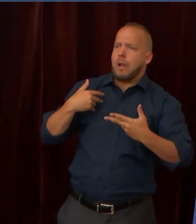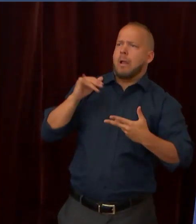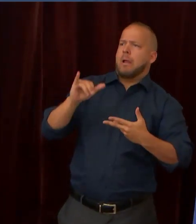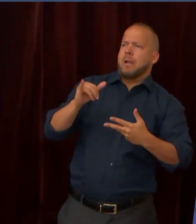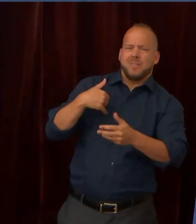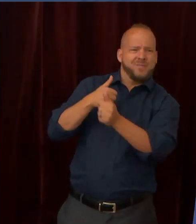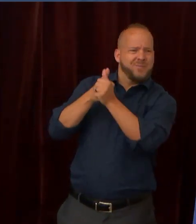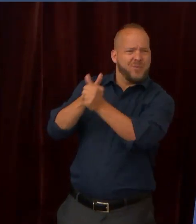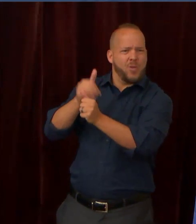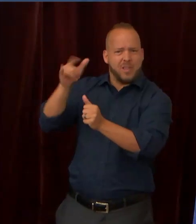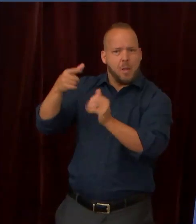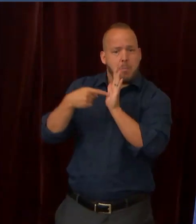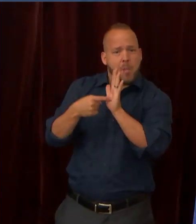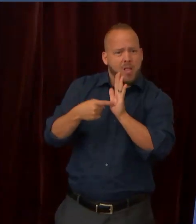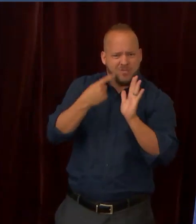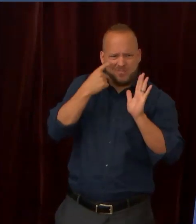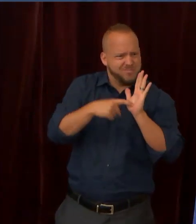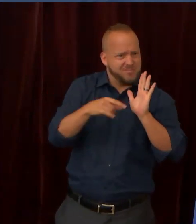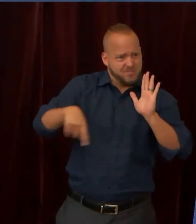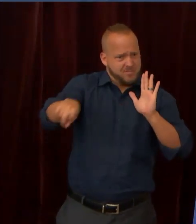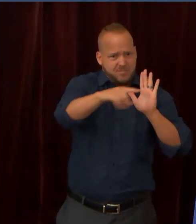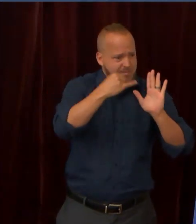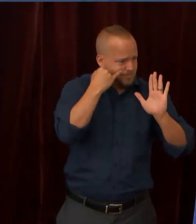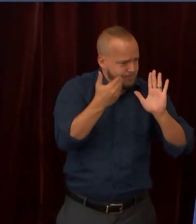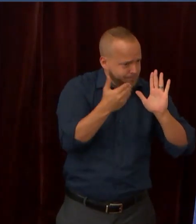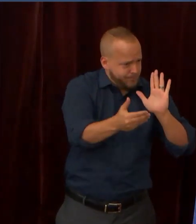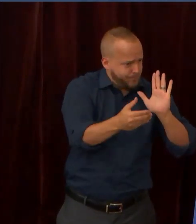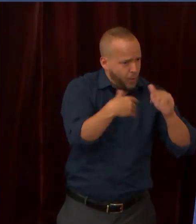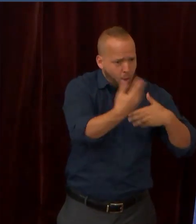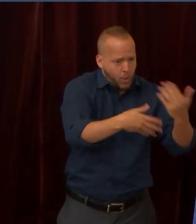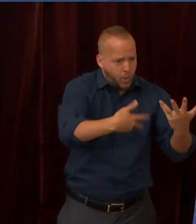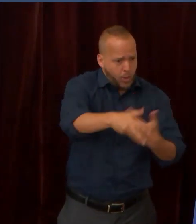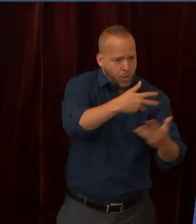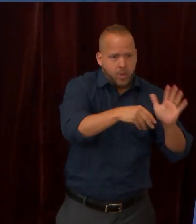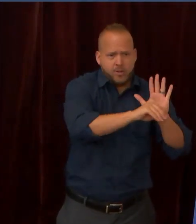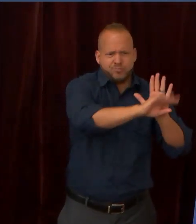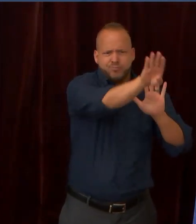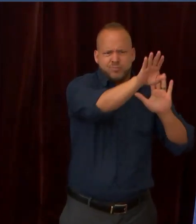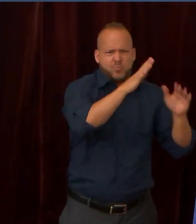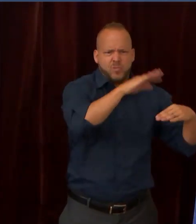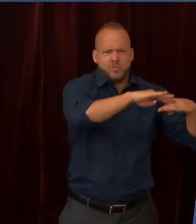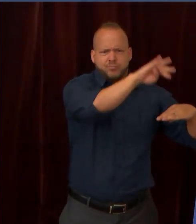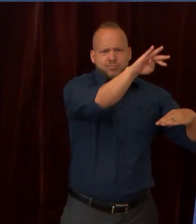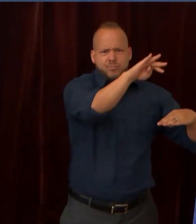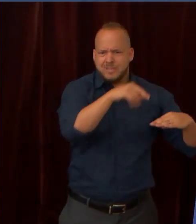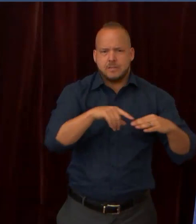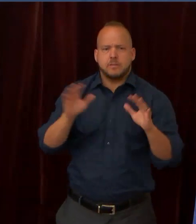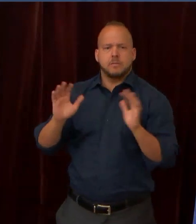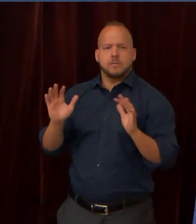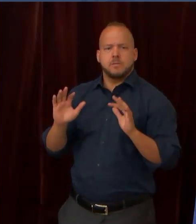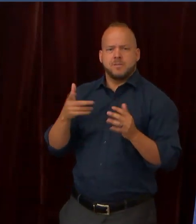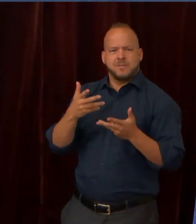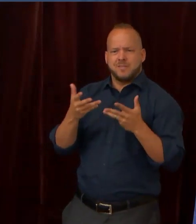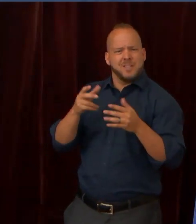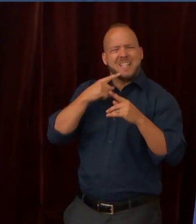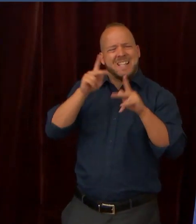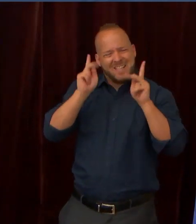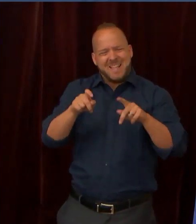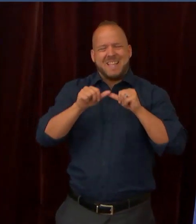distancing, come back on a phased basis of getting back together to more normal